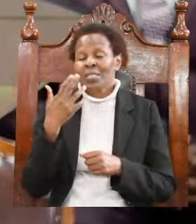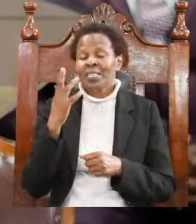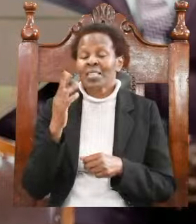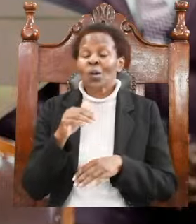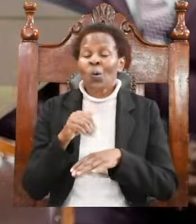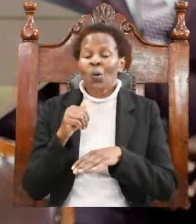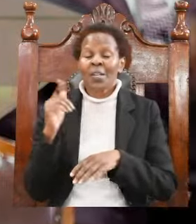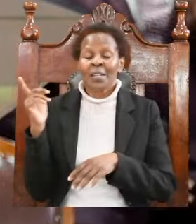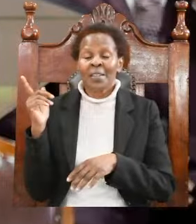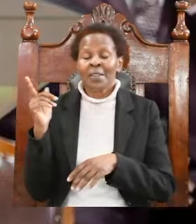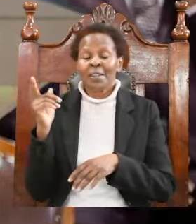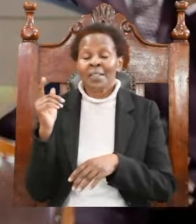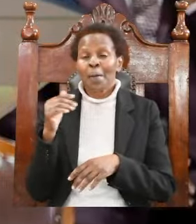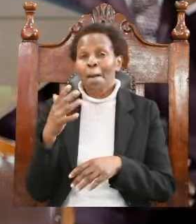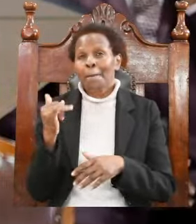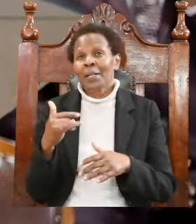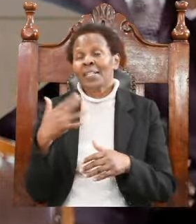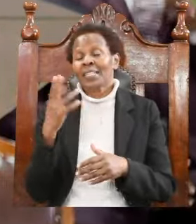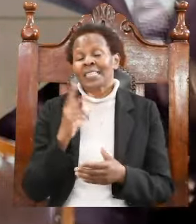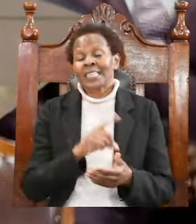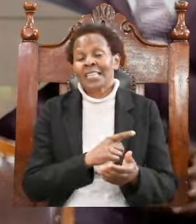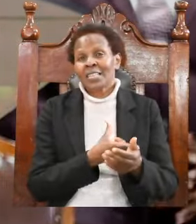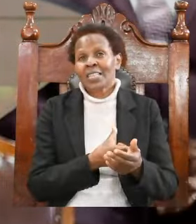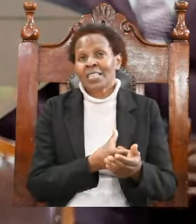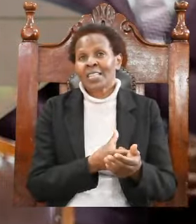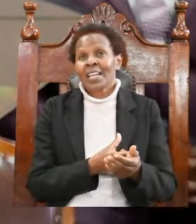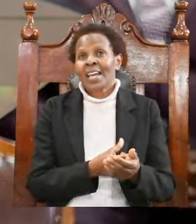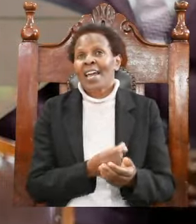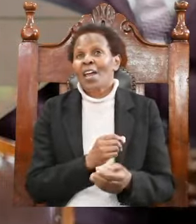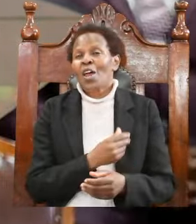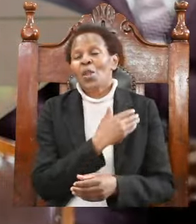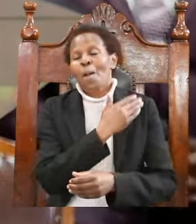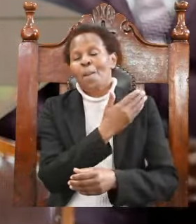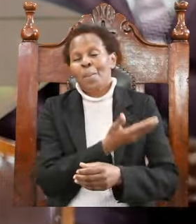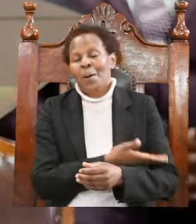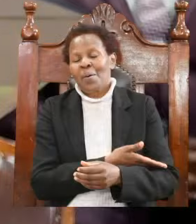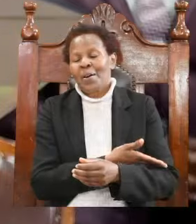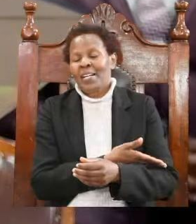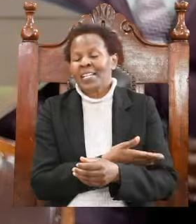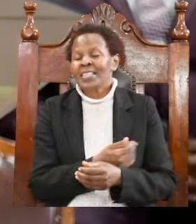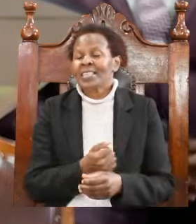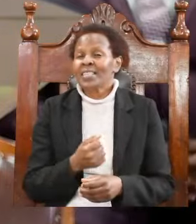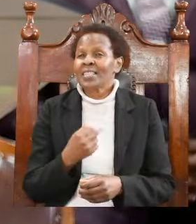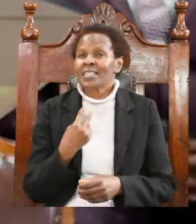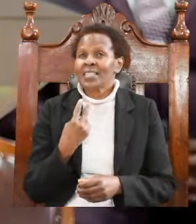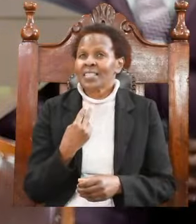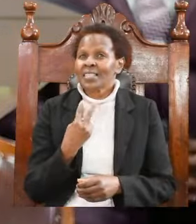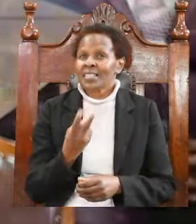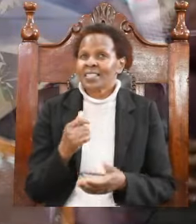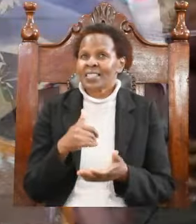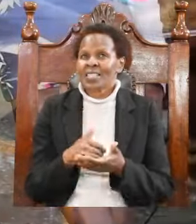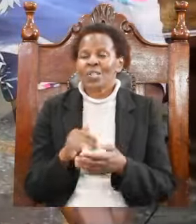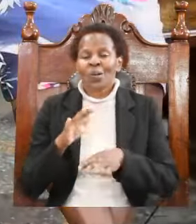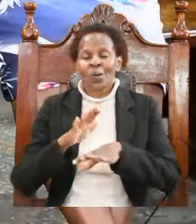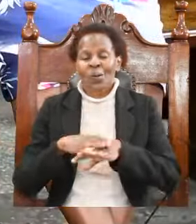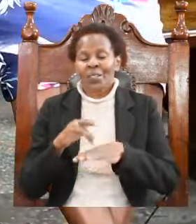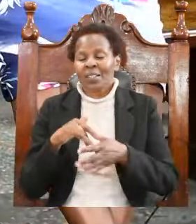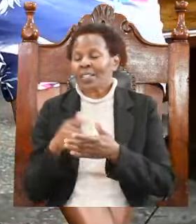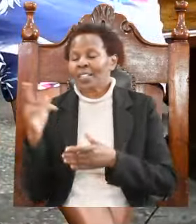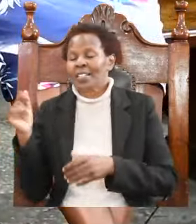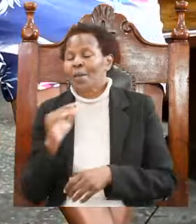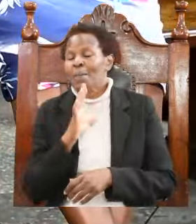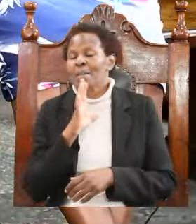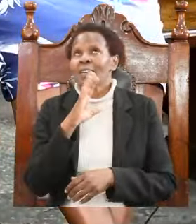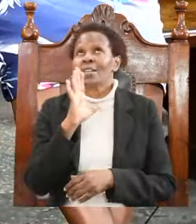by his grace and by his power, and that he has seen it fit for me to be his child this